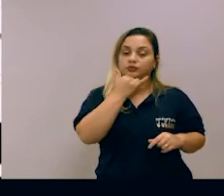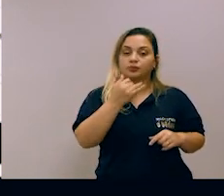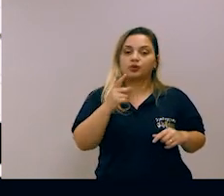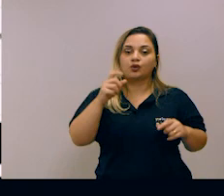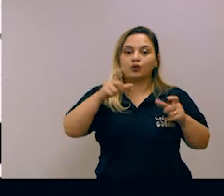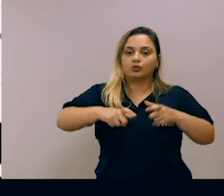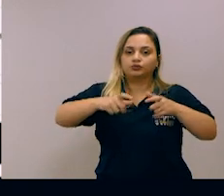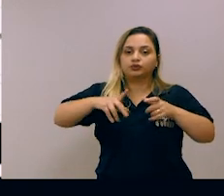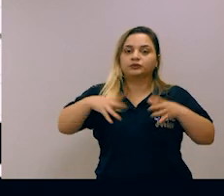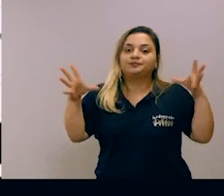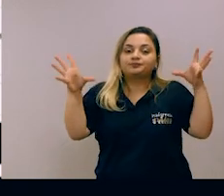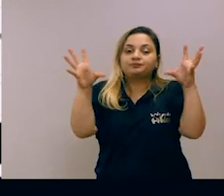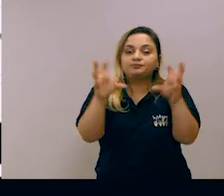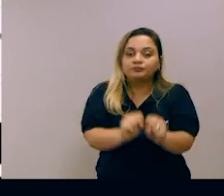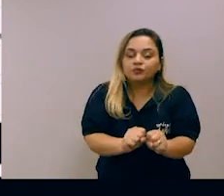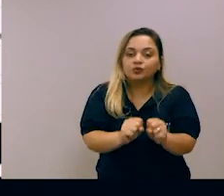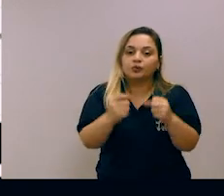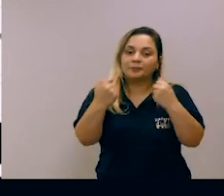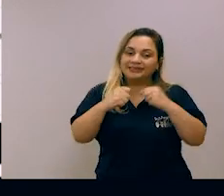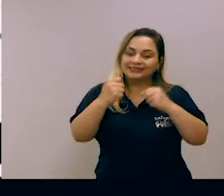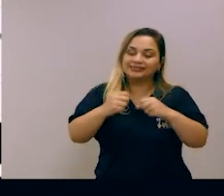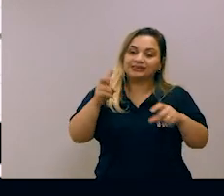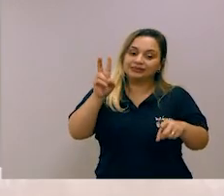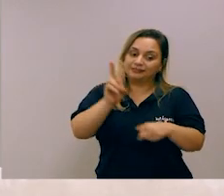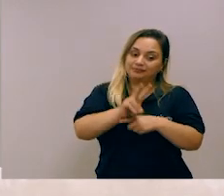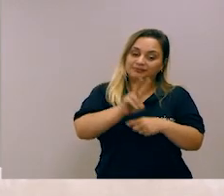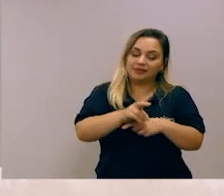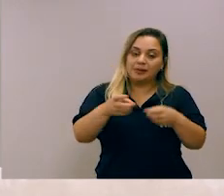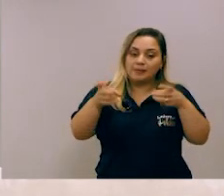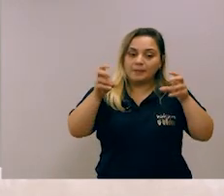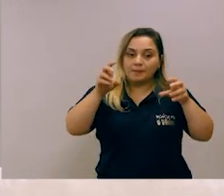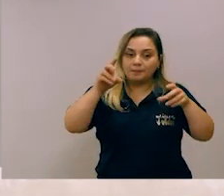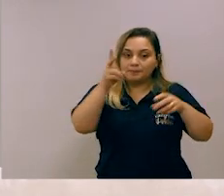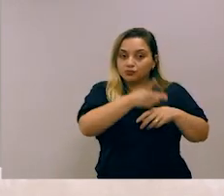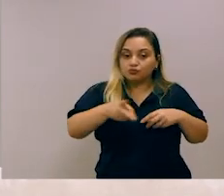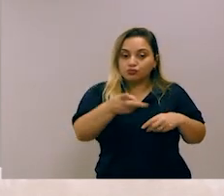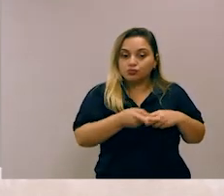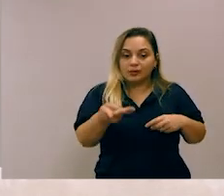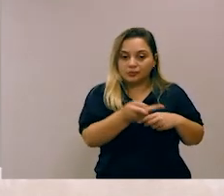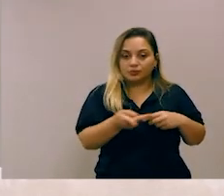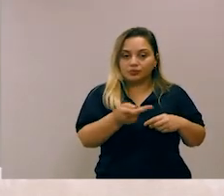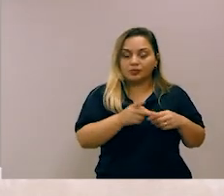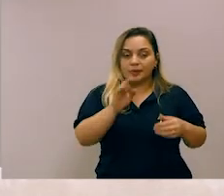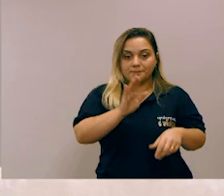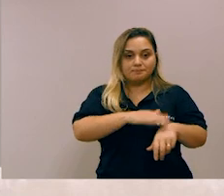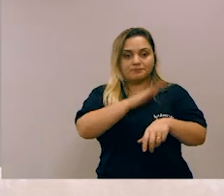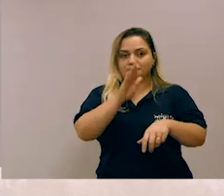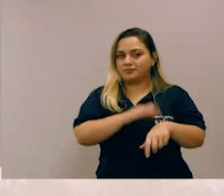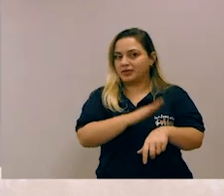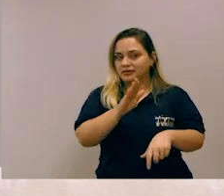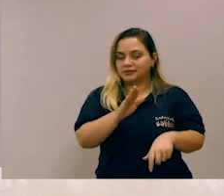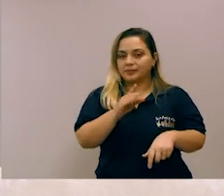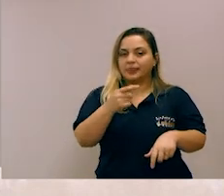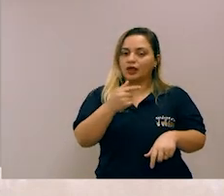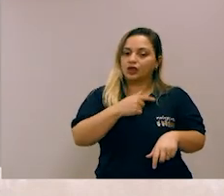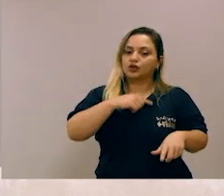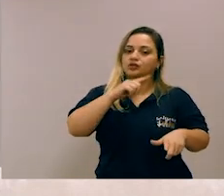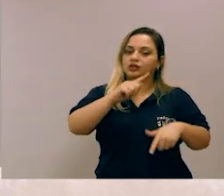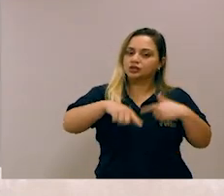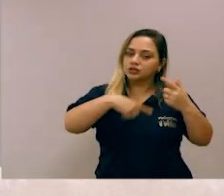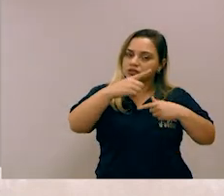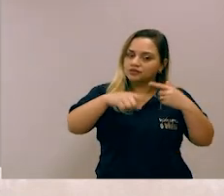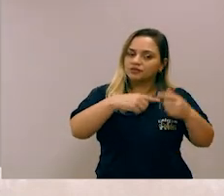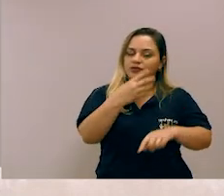us, and I'm going to have a more effective search there. So that was the idea. And then we